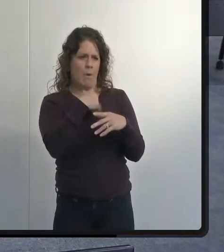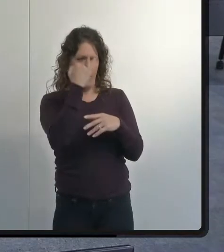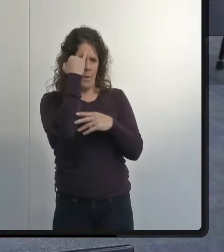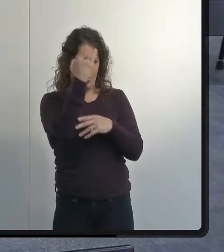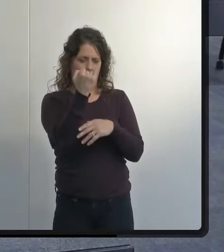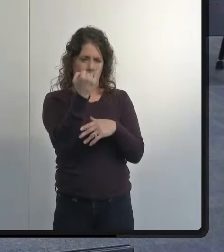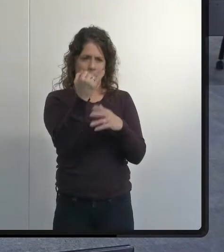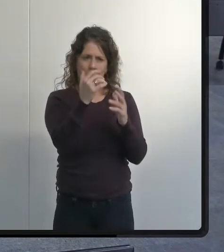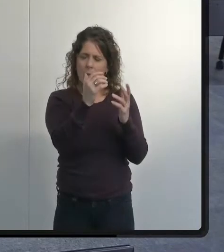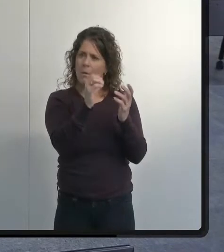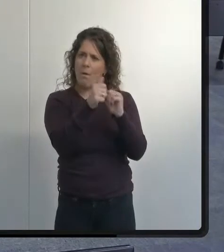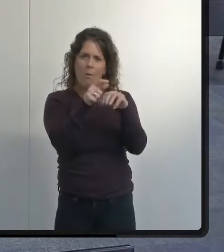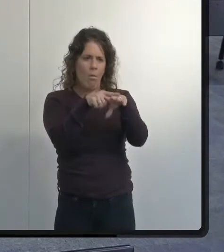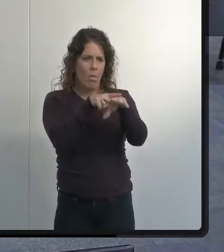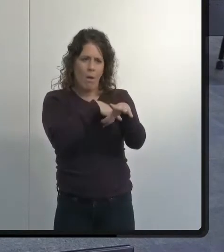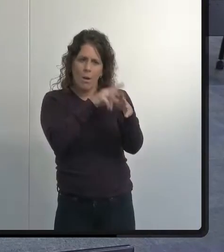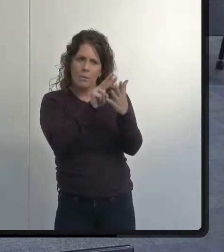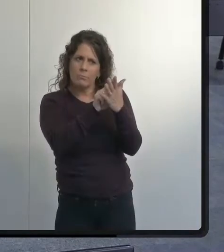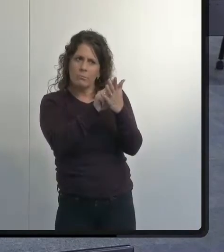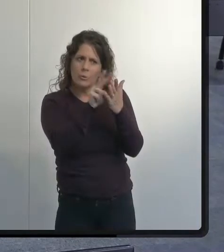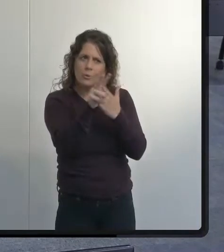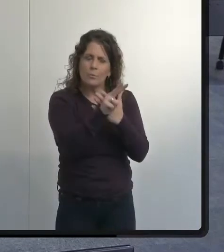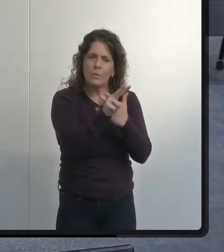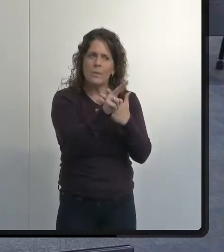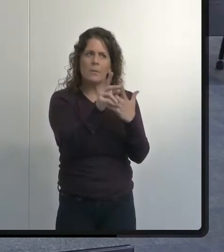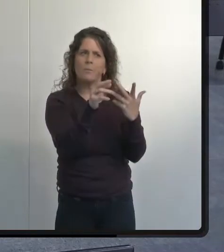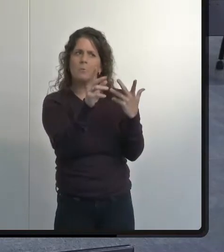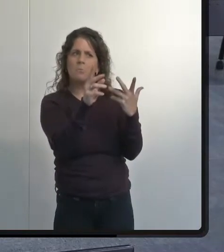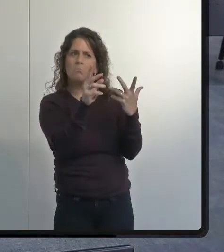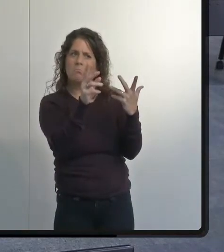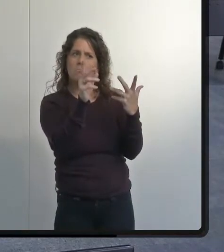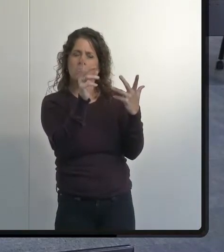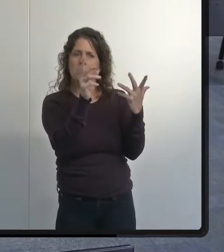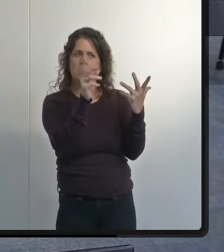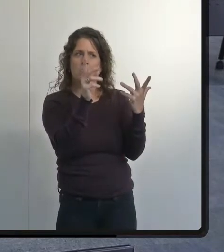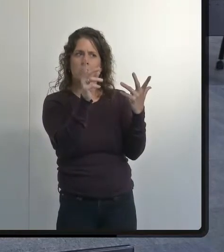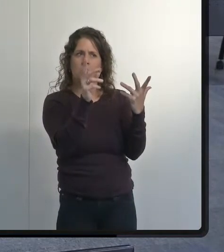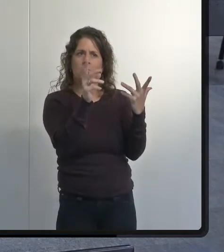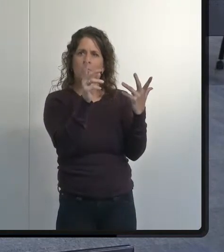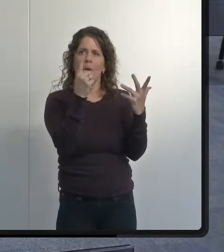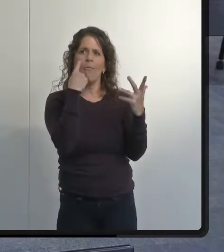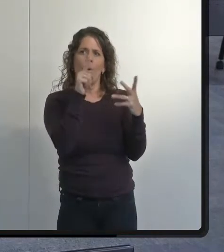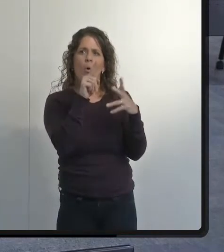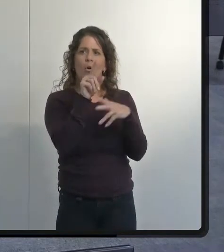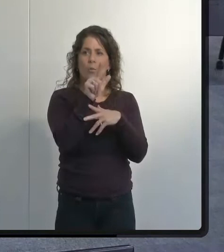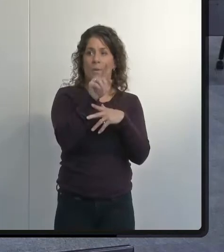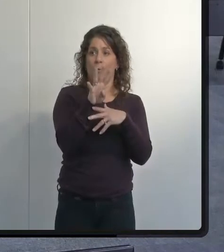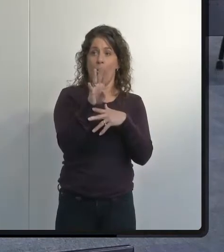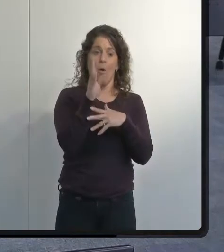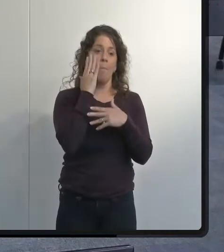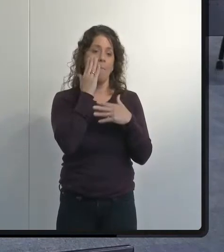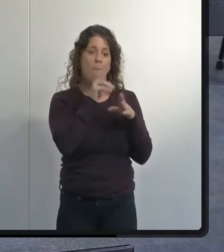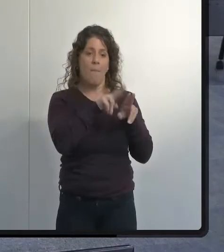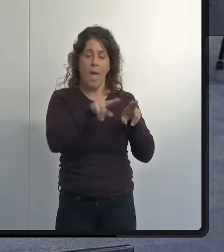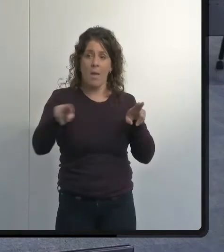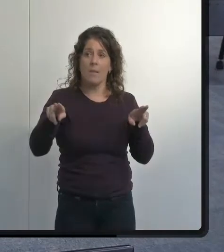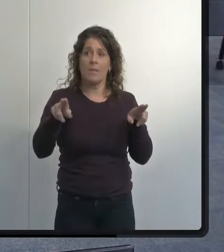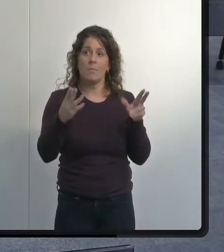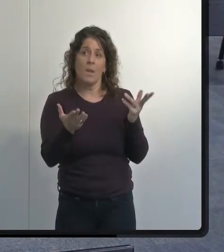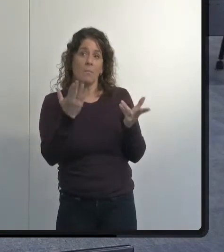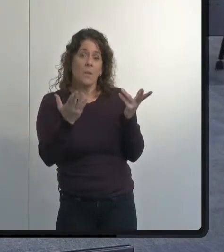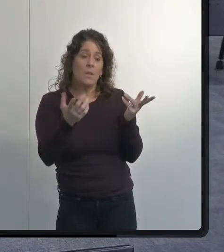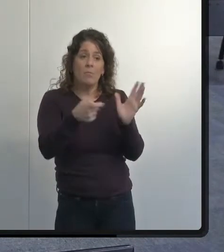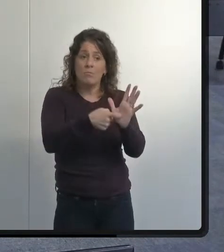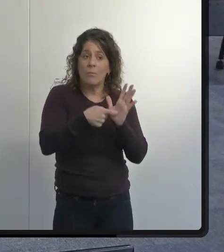2 weeks down the line, what we are looking at in terms of the 24 beds you're thinking of? Might you possibly need